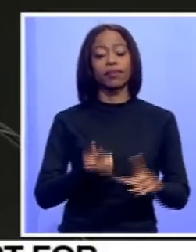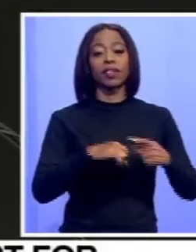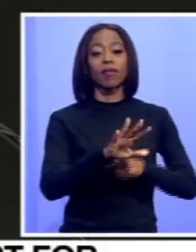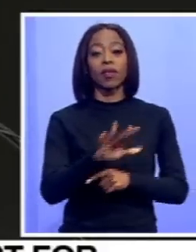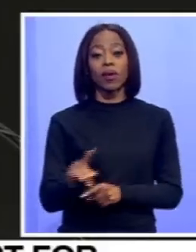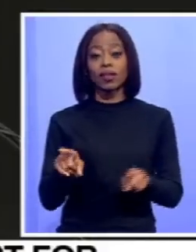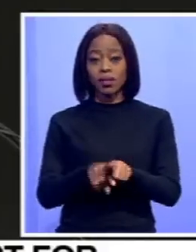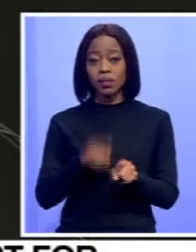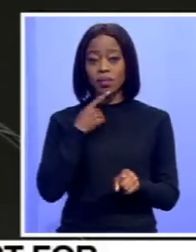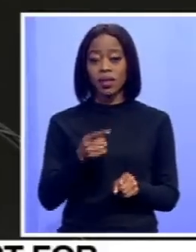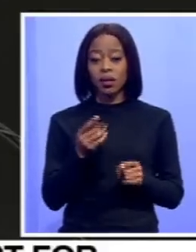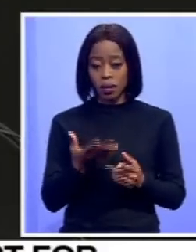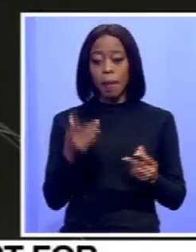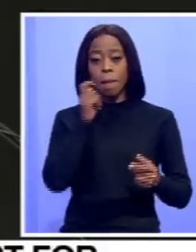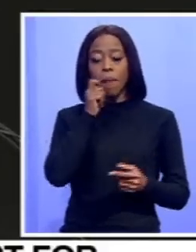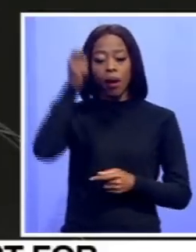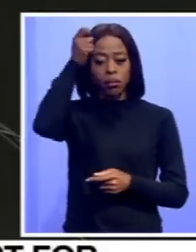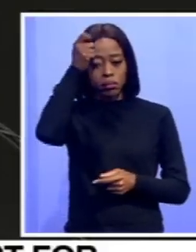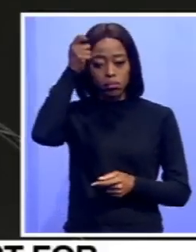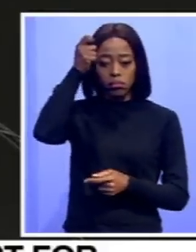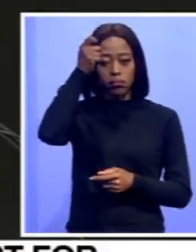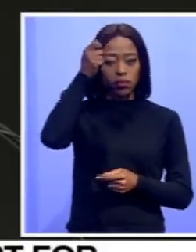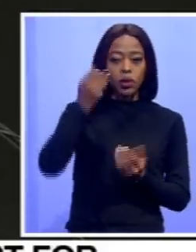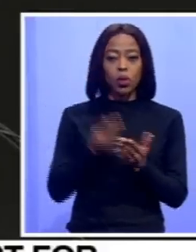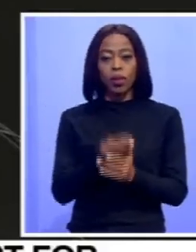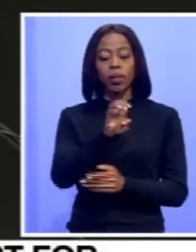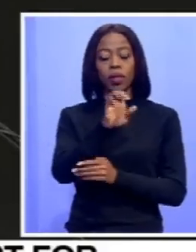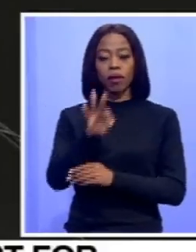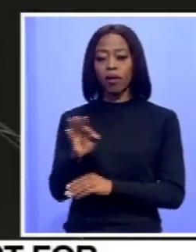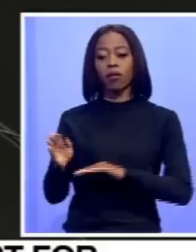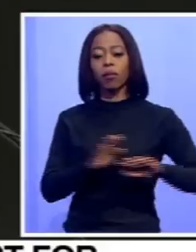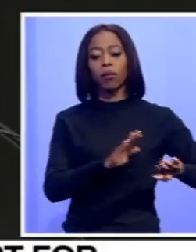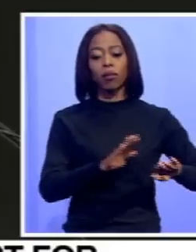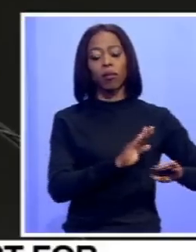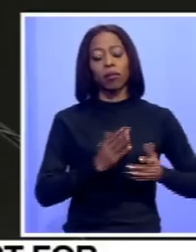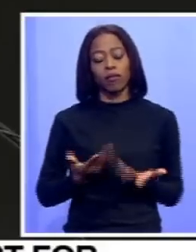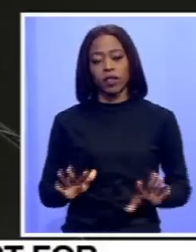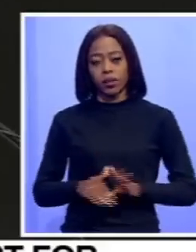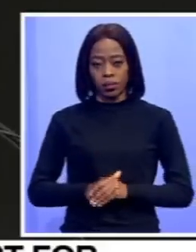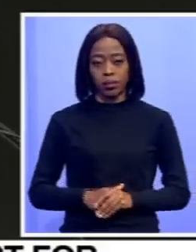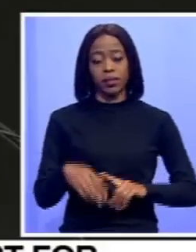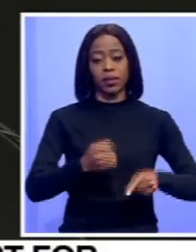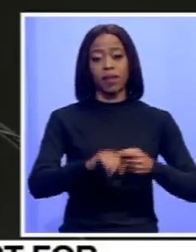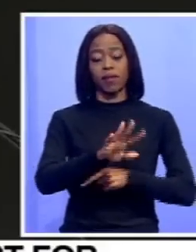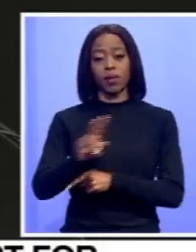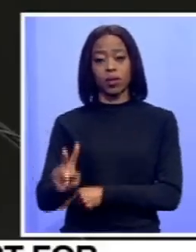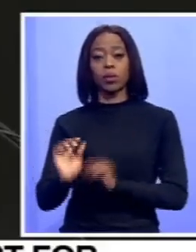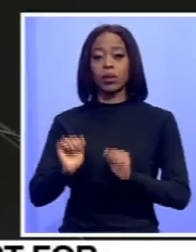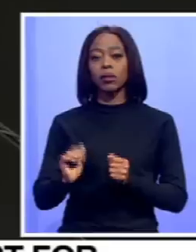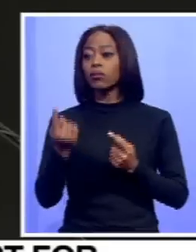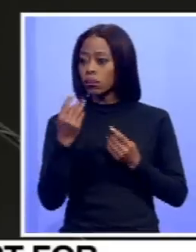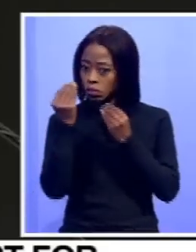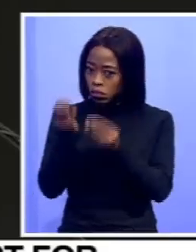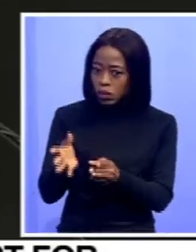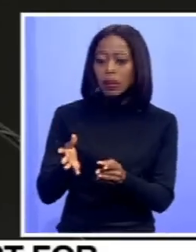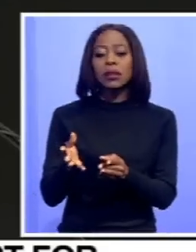51. He conceded that the large man holding the umbrella with the EFF insignia held him back. Sub 52, eventually, having been confronted with a